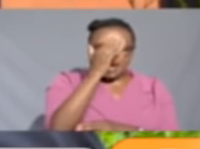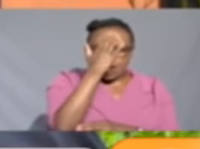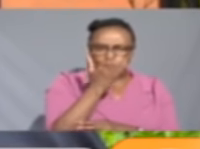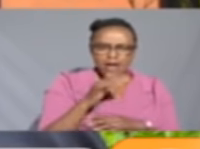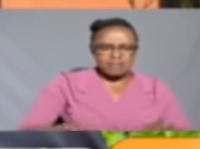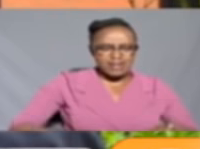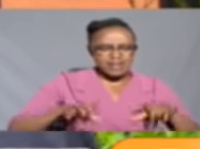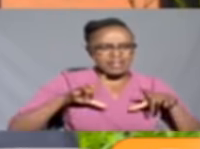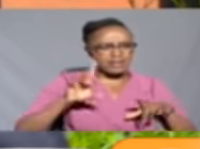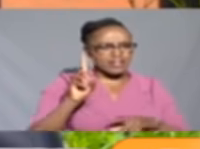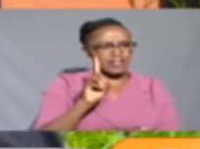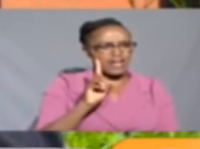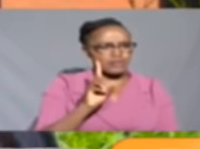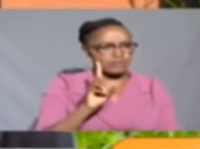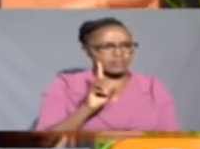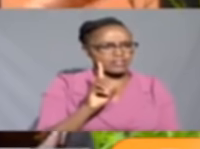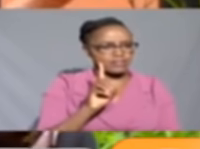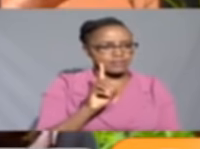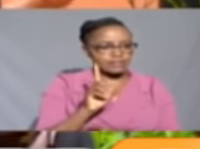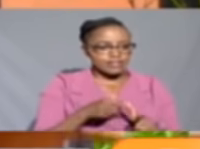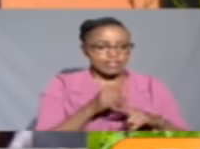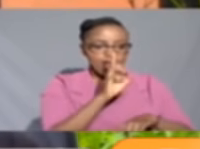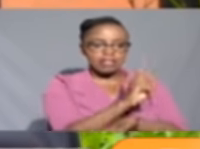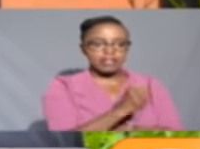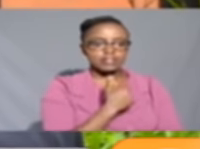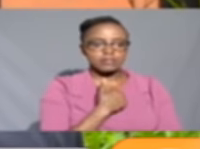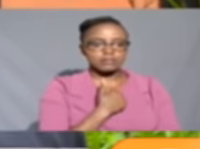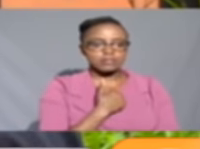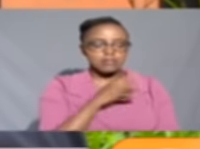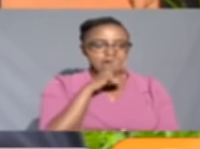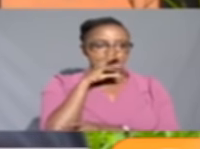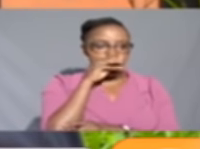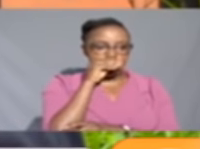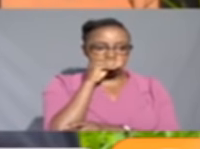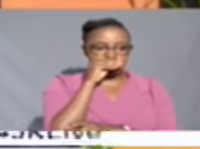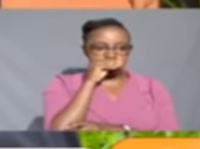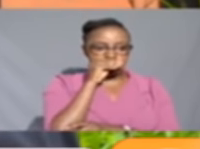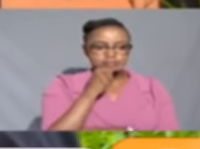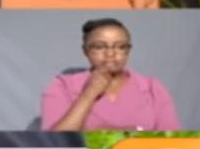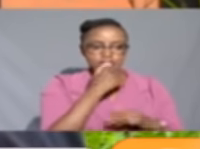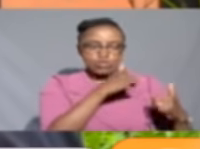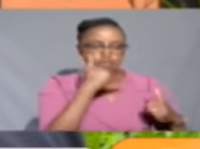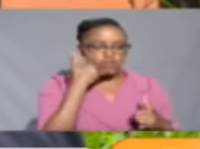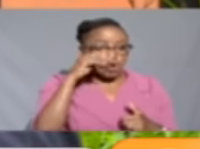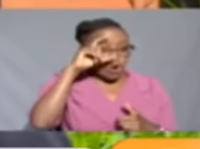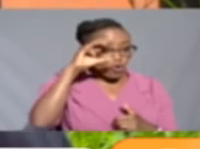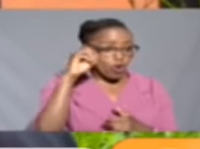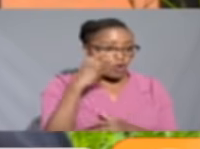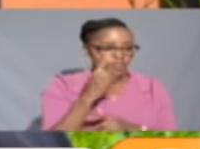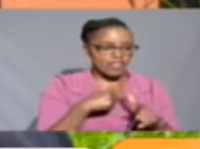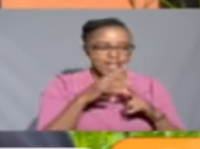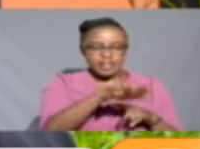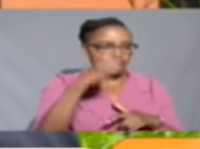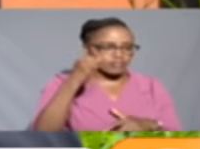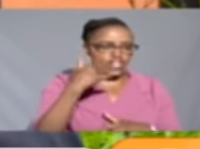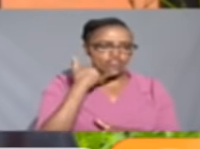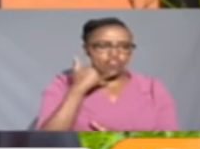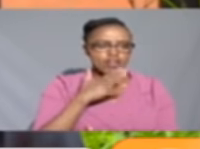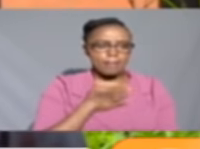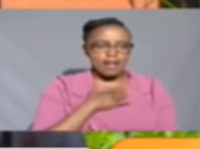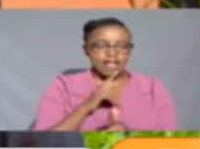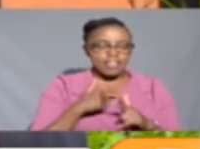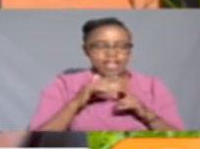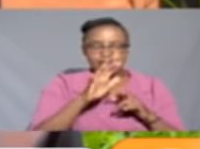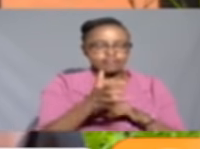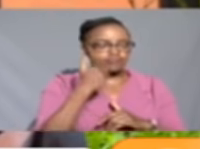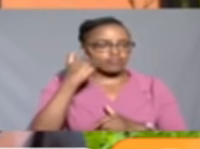live in Nairobi. Yeah. And they threatened me. So I kept quiet. I tried to call Orengo on the phone. They grabbed the phone and they took the